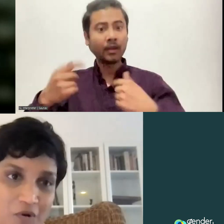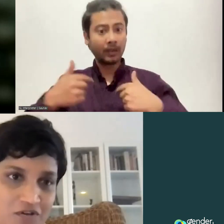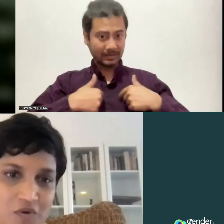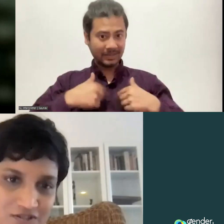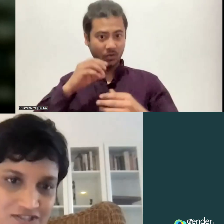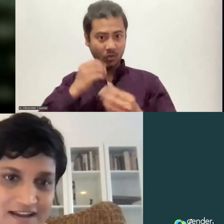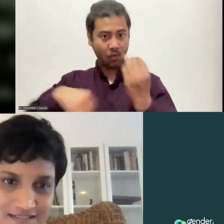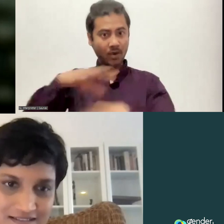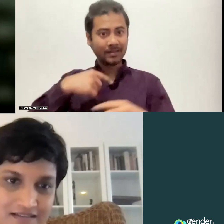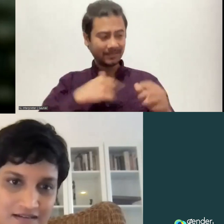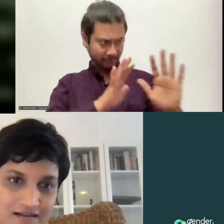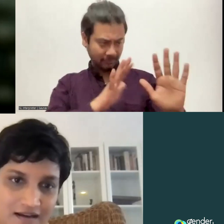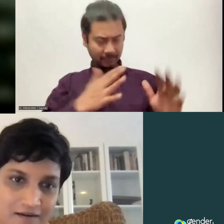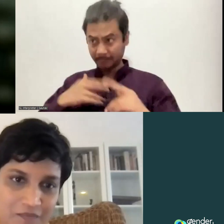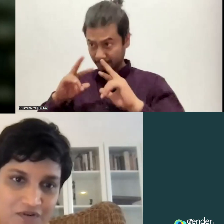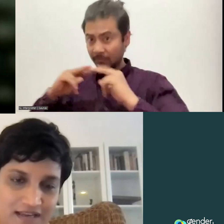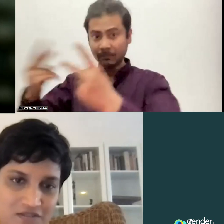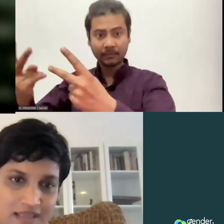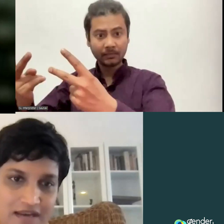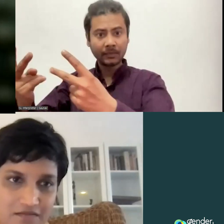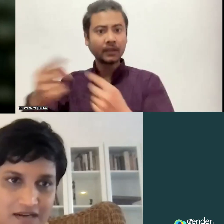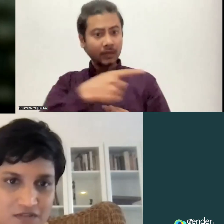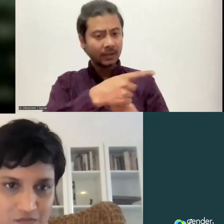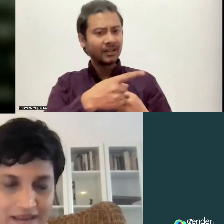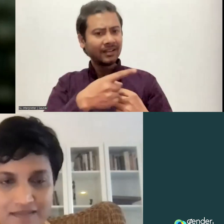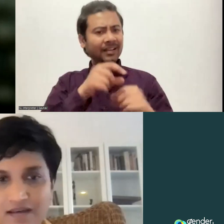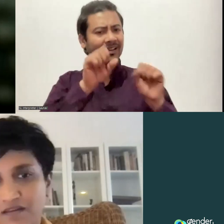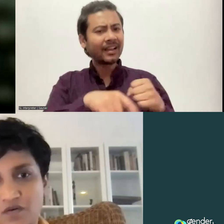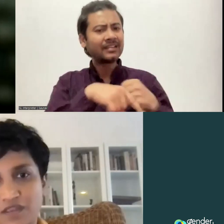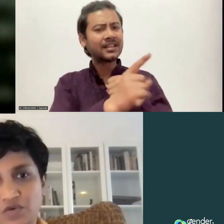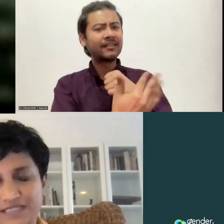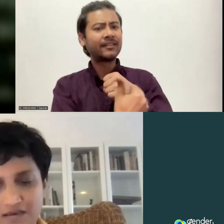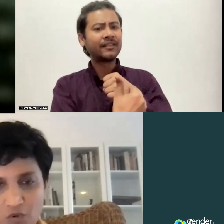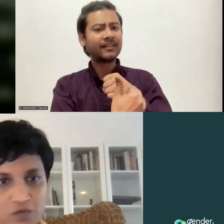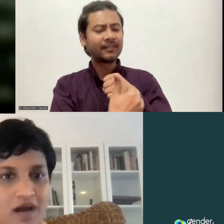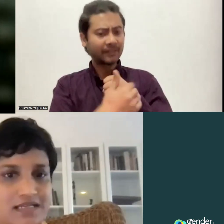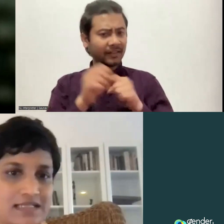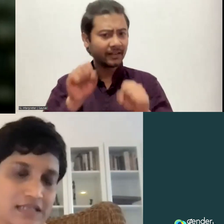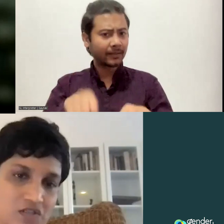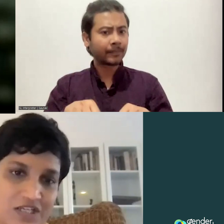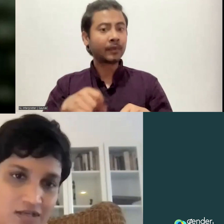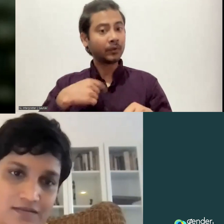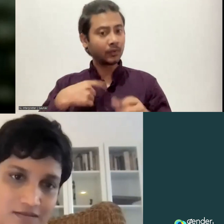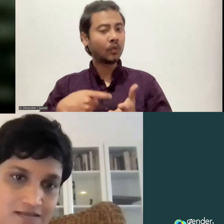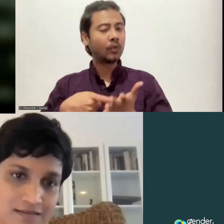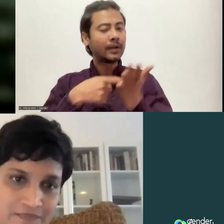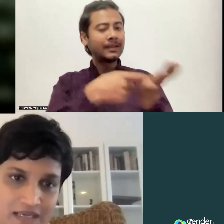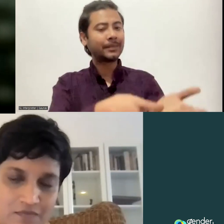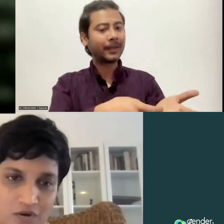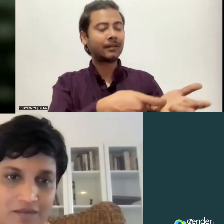very important to understand. Right. So that respect that both parties extend to each other